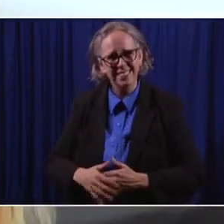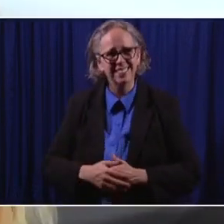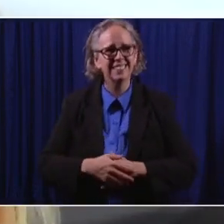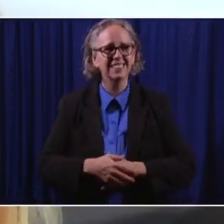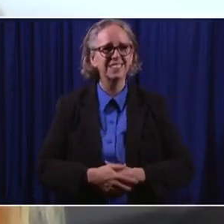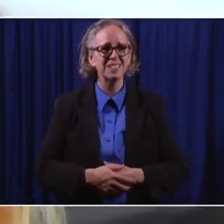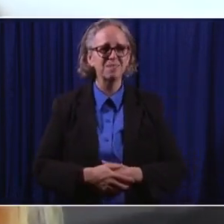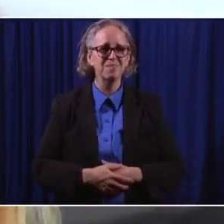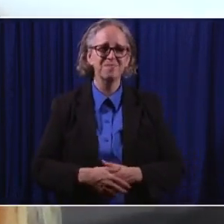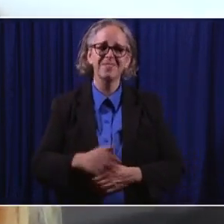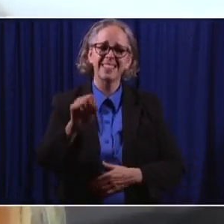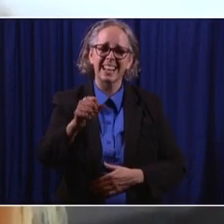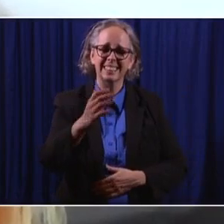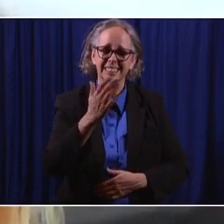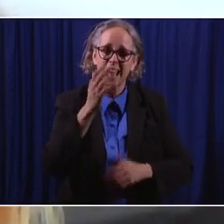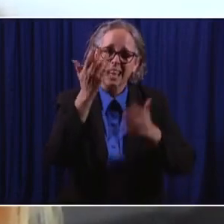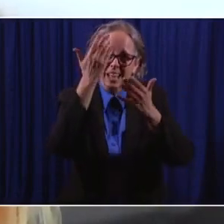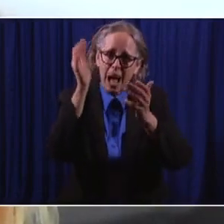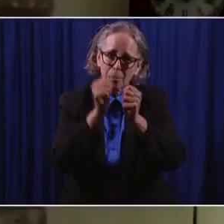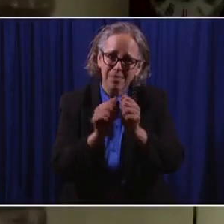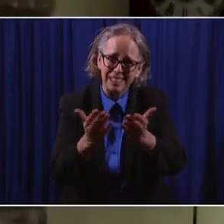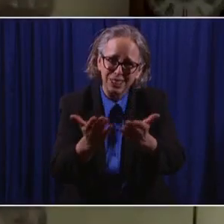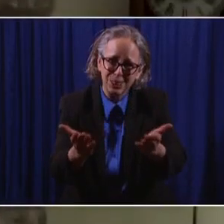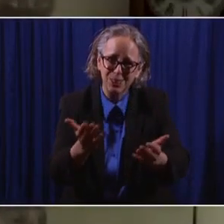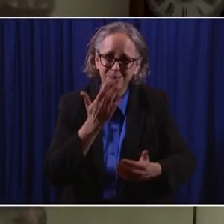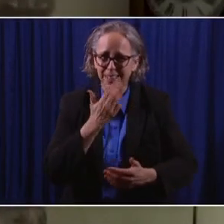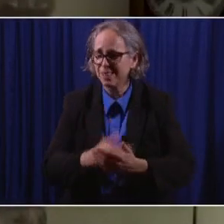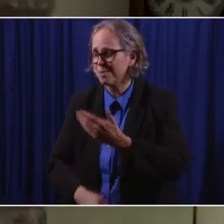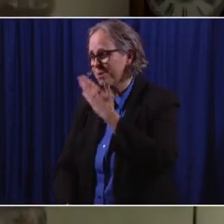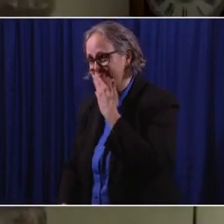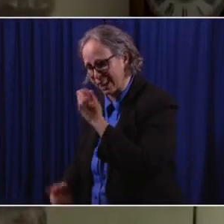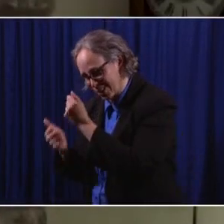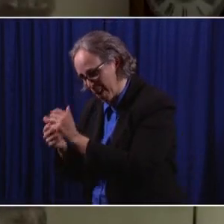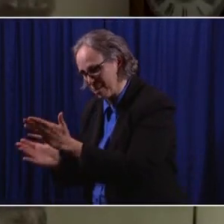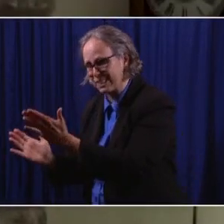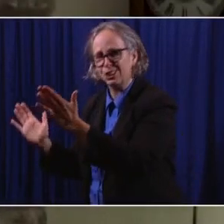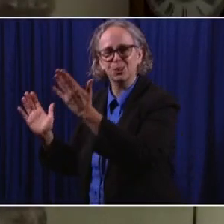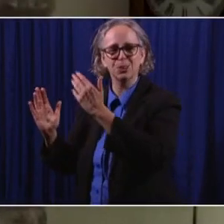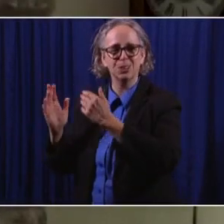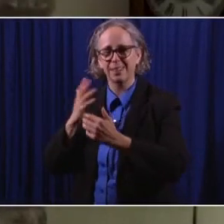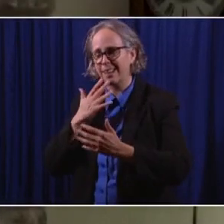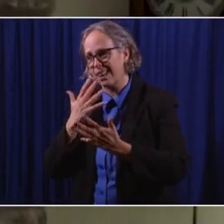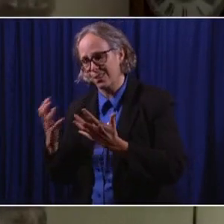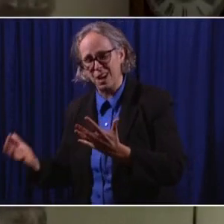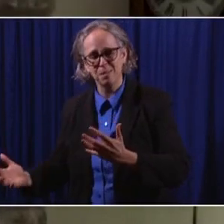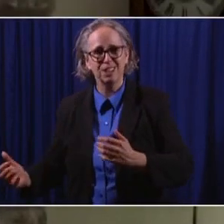Yes. God bless you. Thank you. Thank you. Thank you. God bless you. Thank you very much.